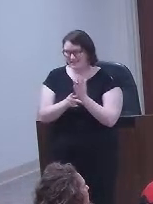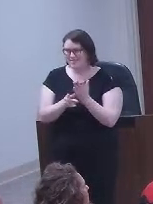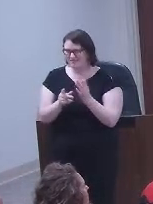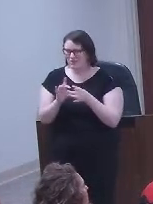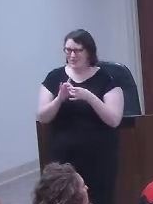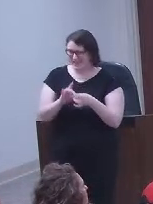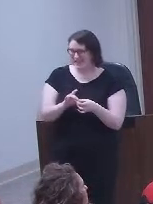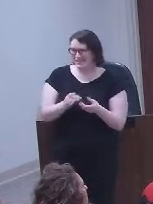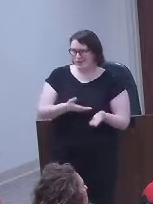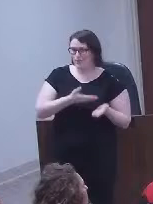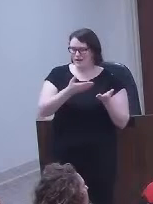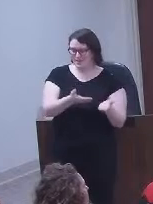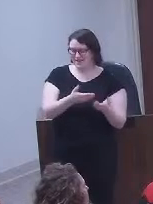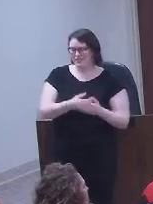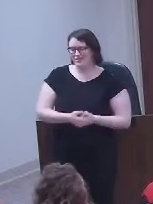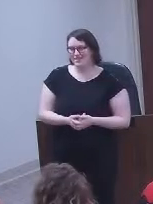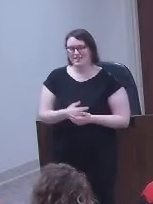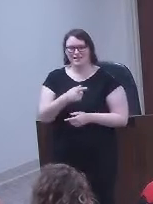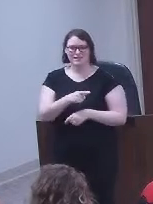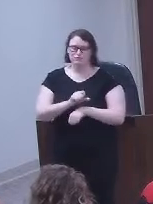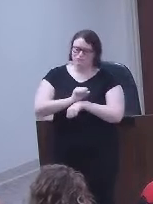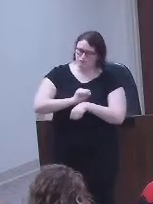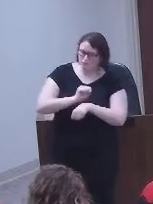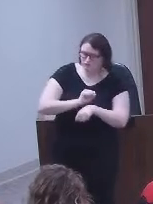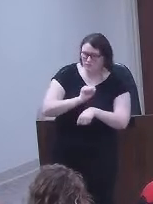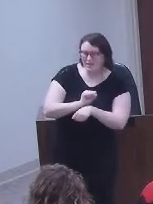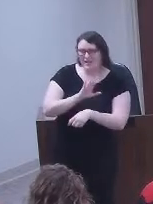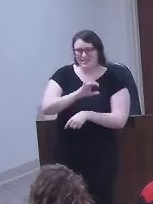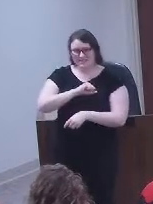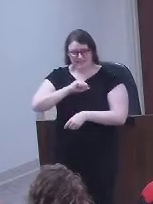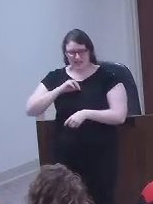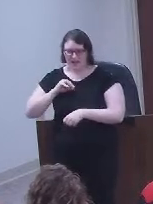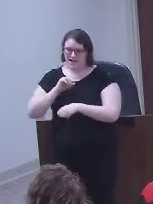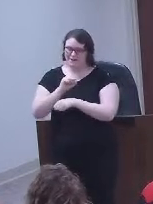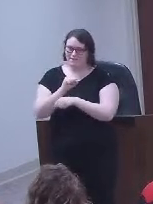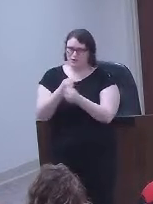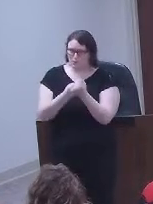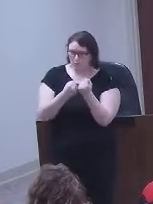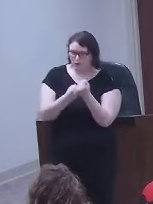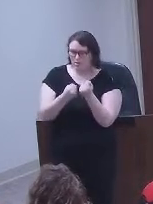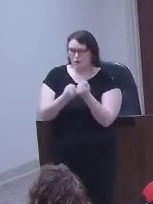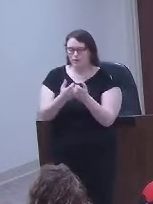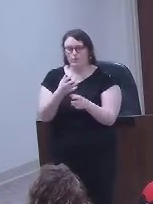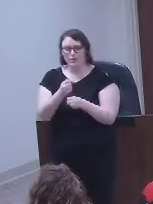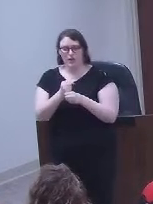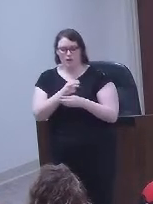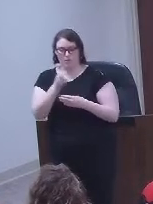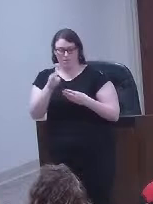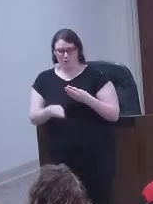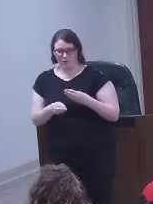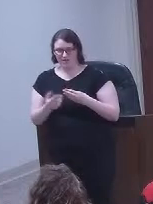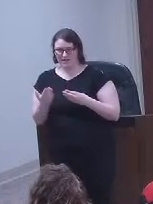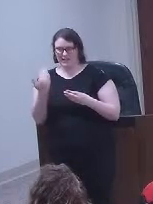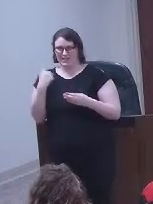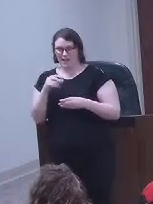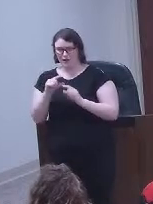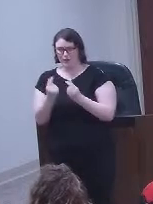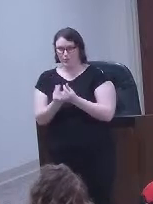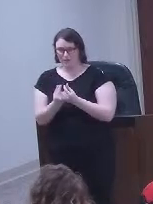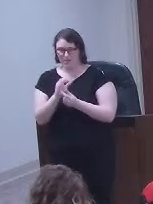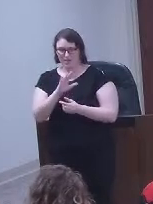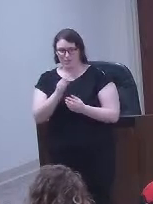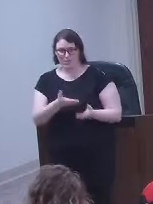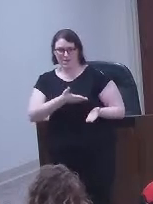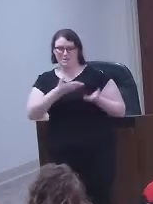been diligent, the staff has been diligent about doing that work. We just got a report out about the last group and the recommendations that came